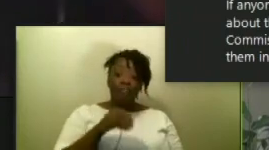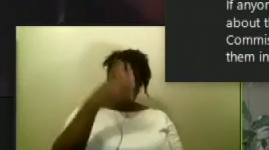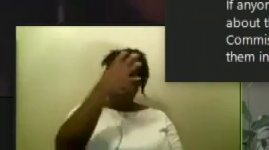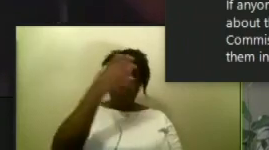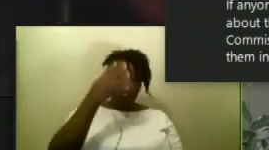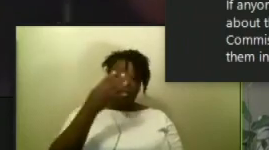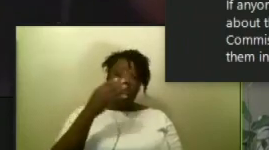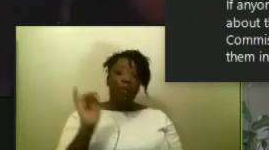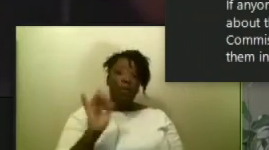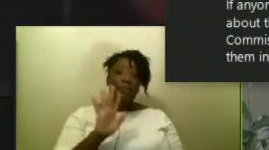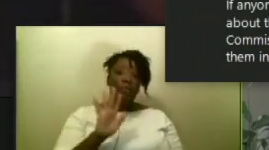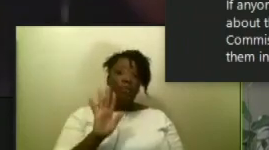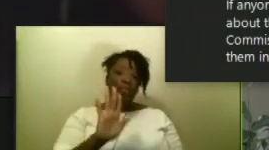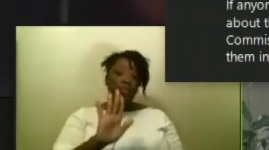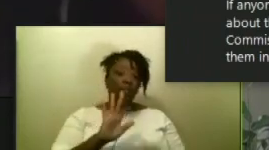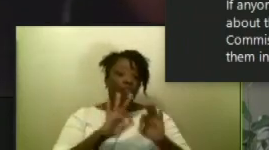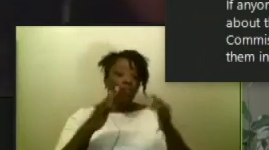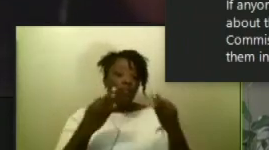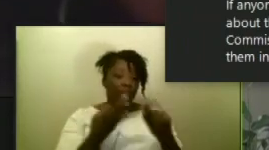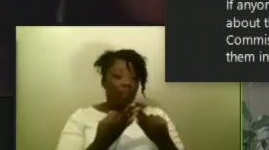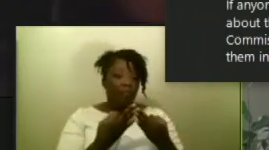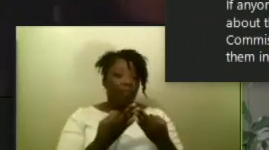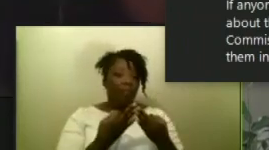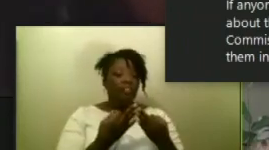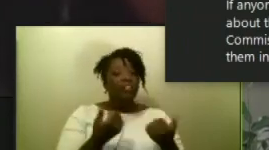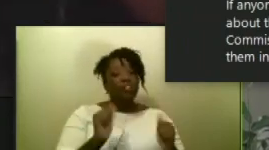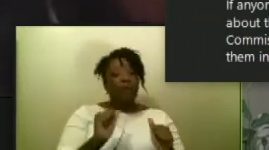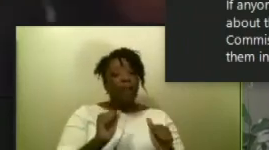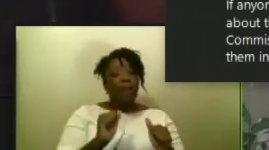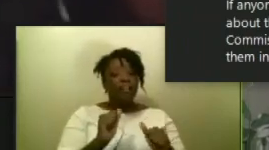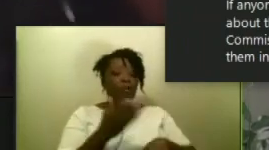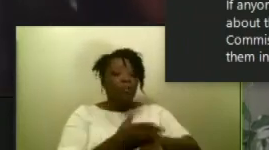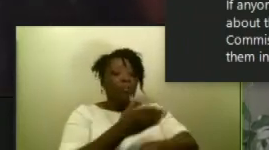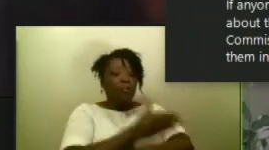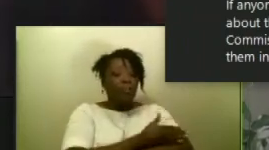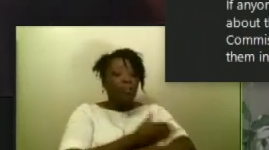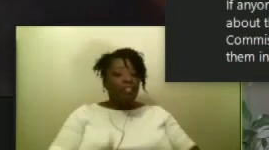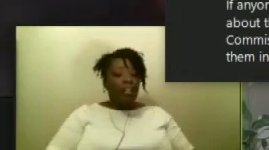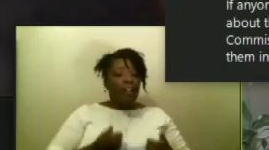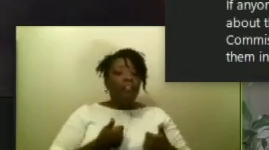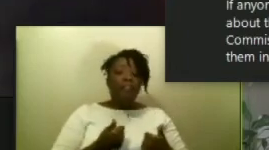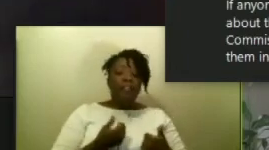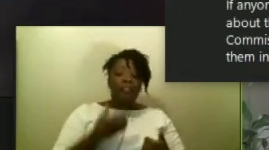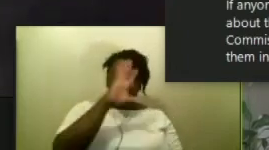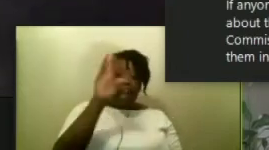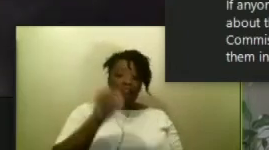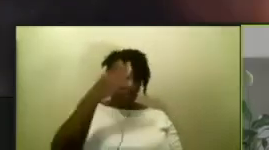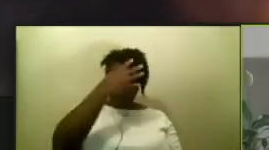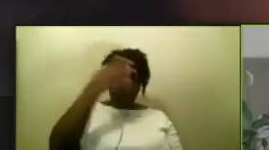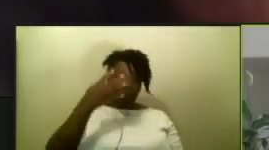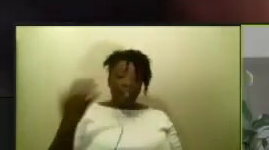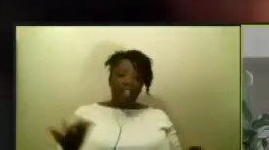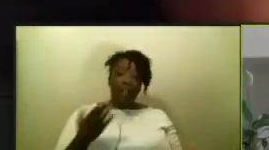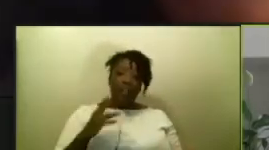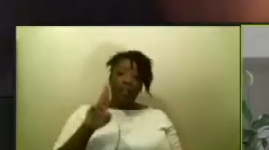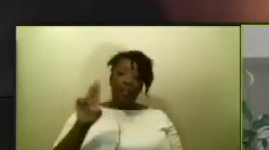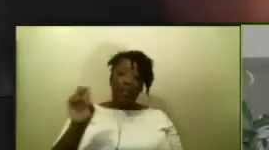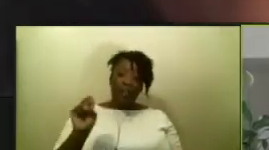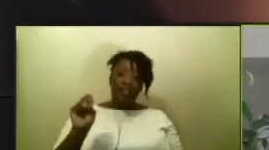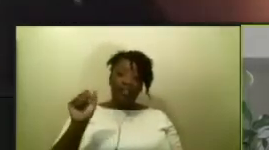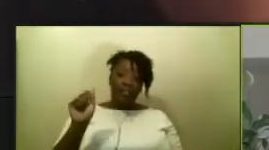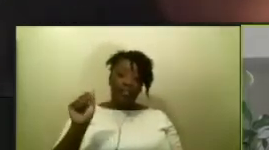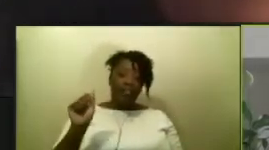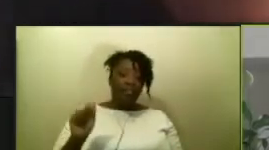the organization aims to do what it can to improve the lives of African immigrants here in the US. So today I'll be discussing